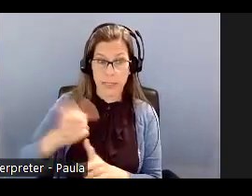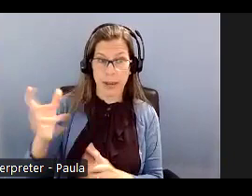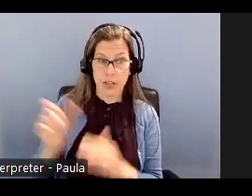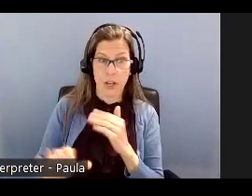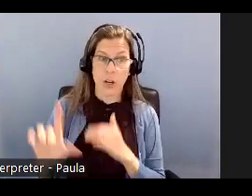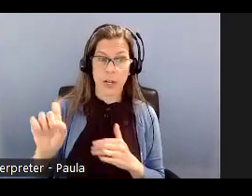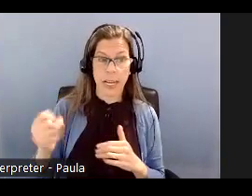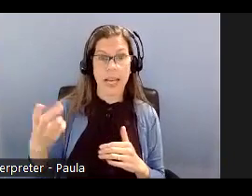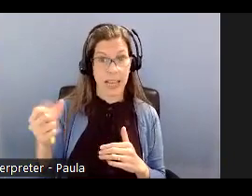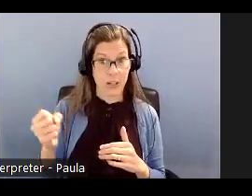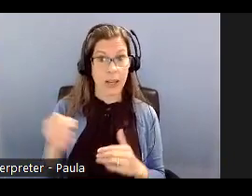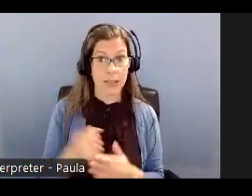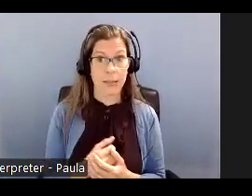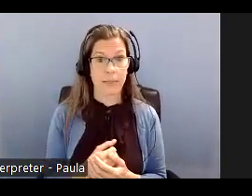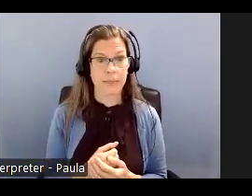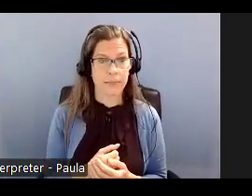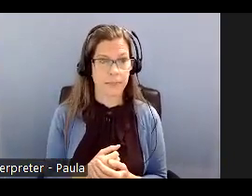DSHS.